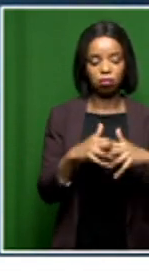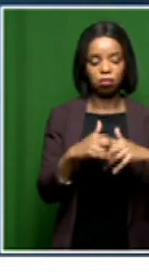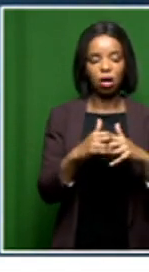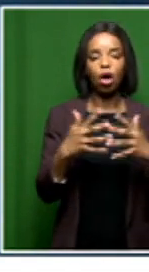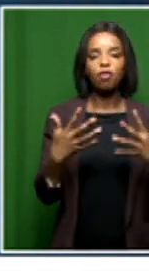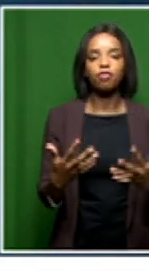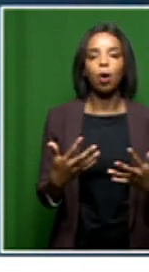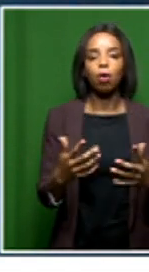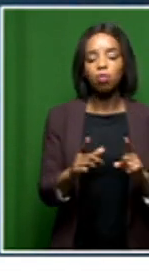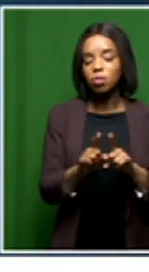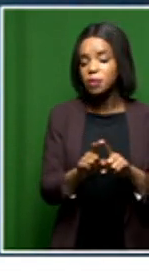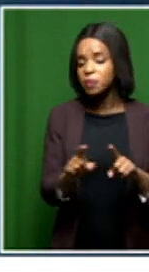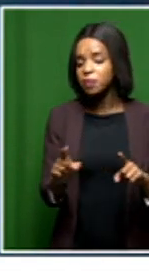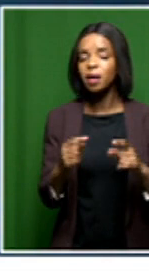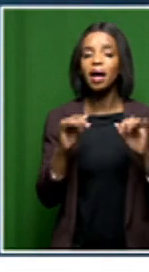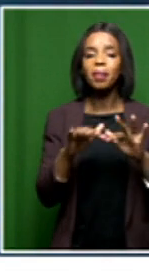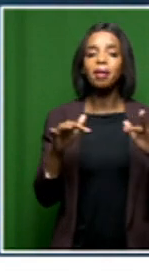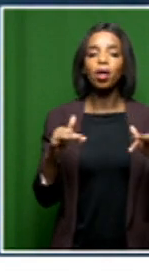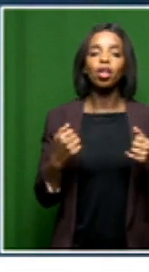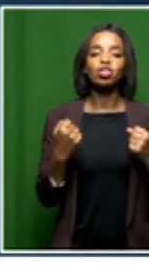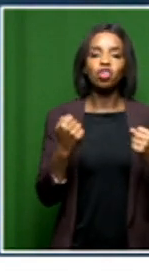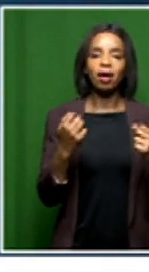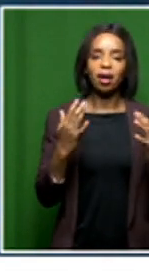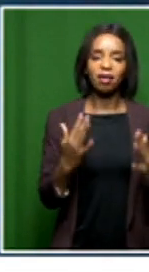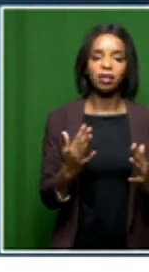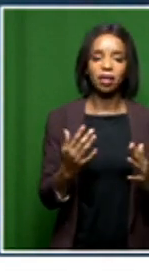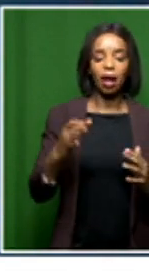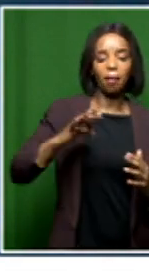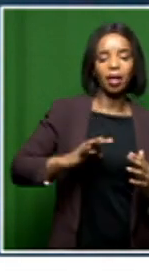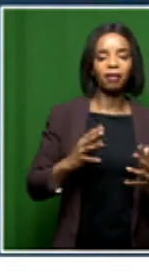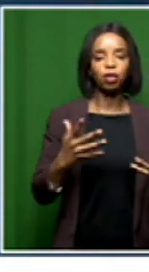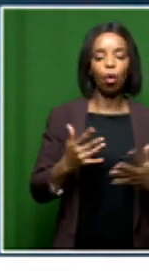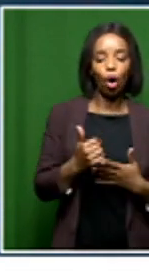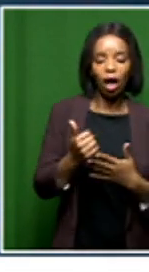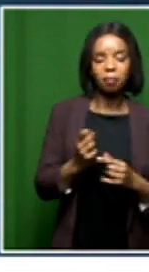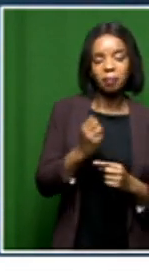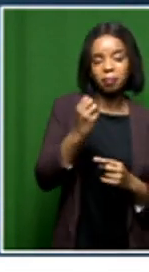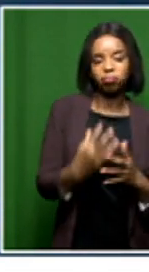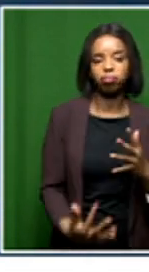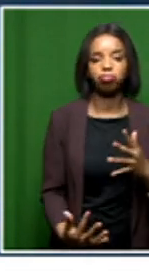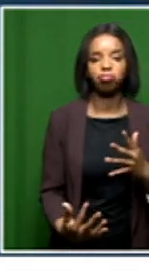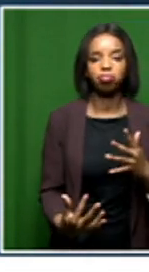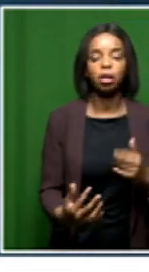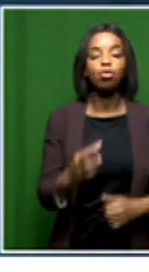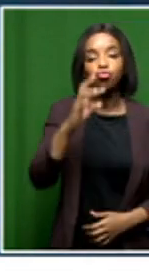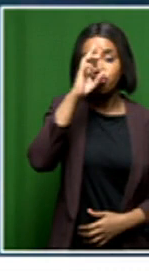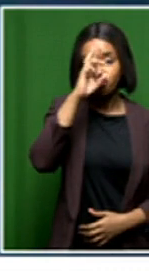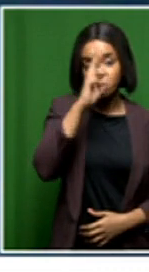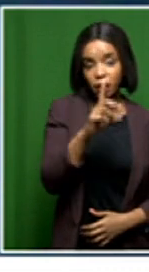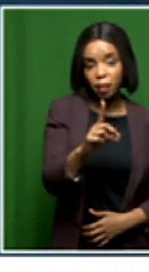a number of benefits. We'll recall that before the introduction of the AARTO